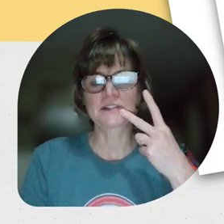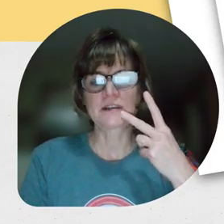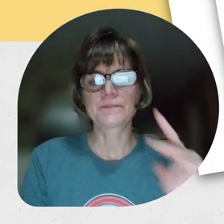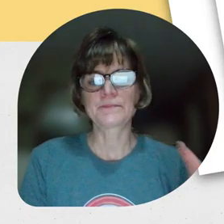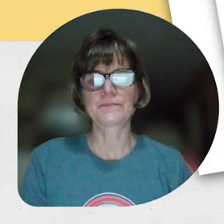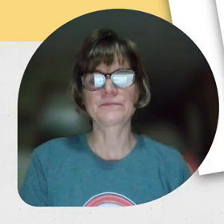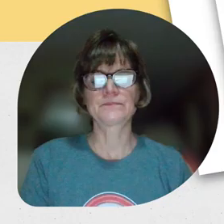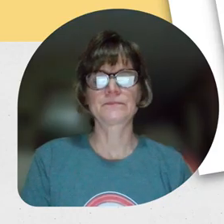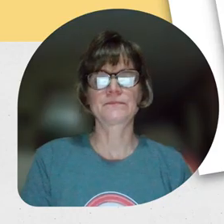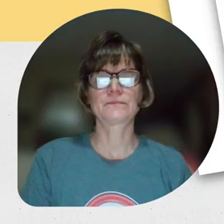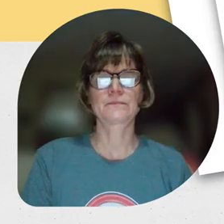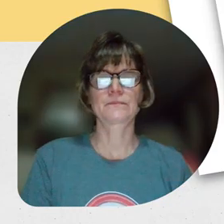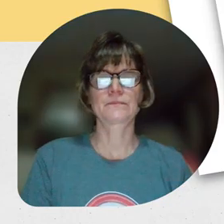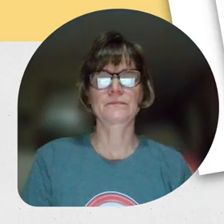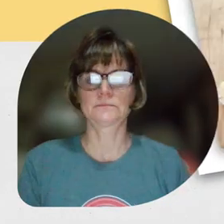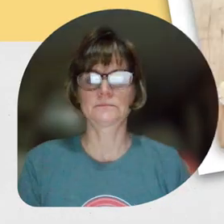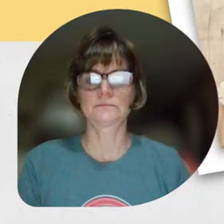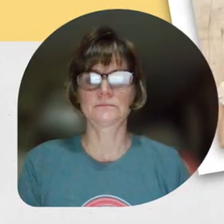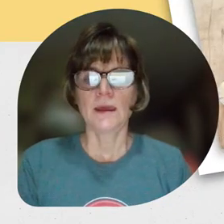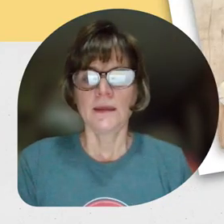Vegetables.